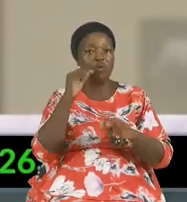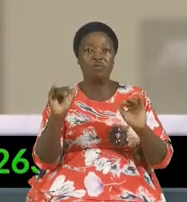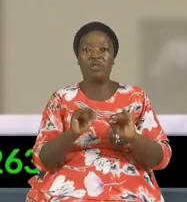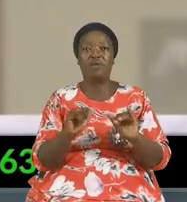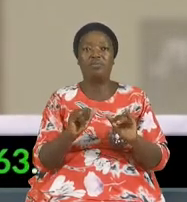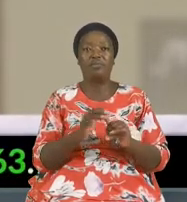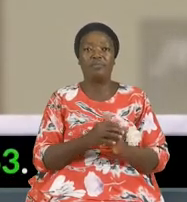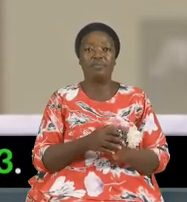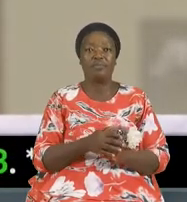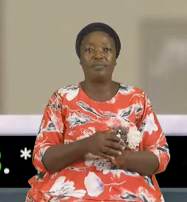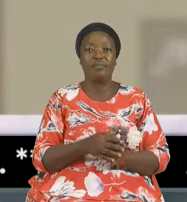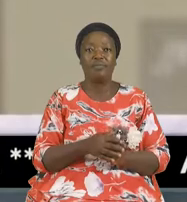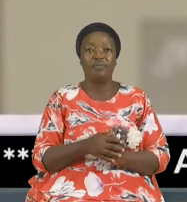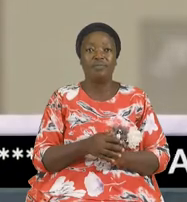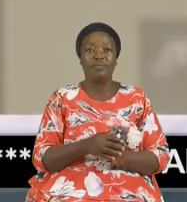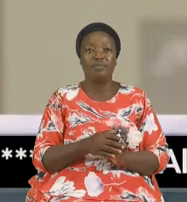You will not go the same.